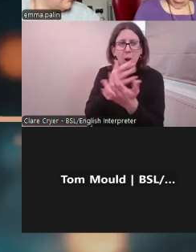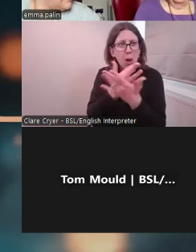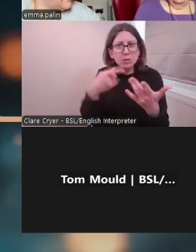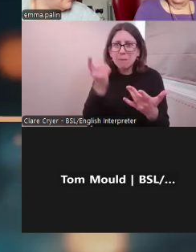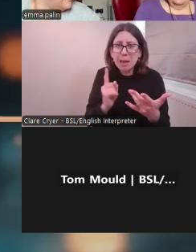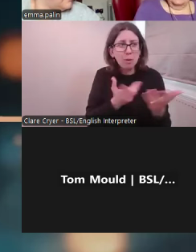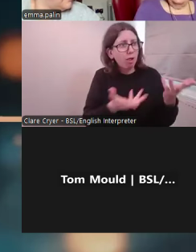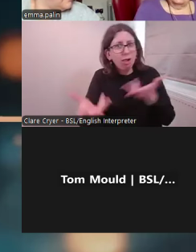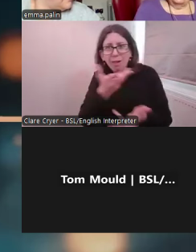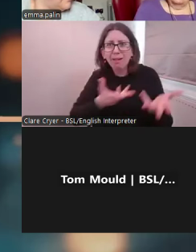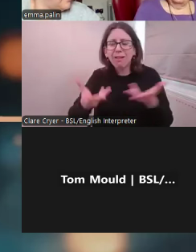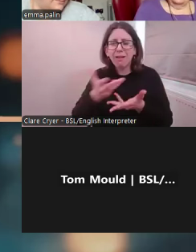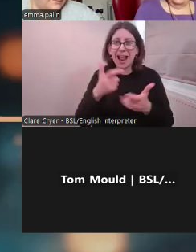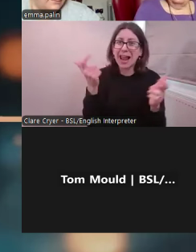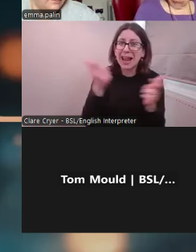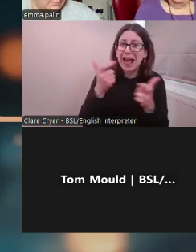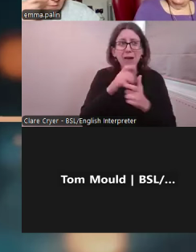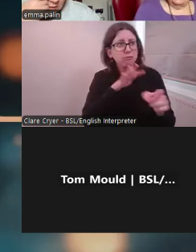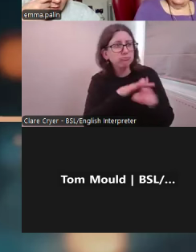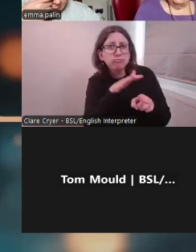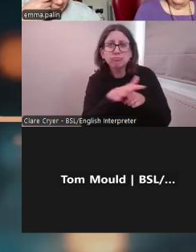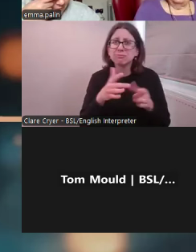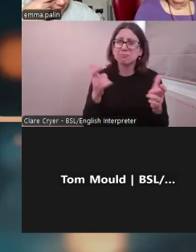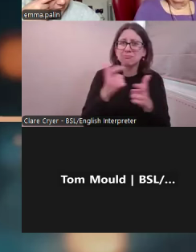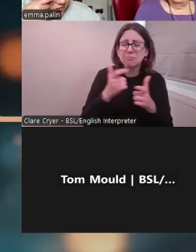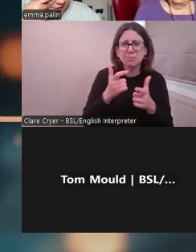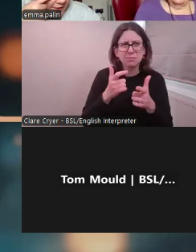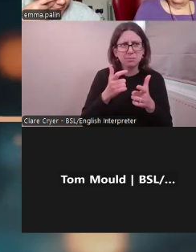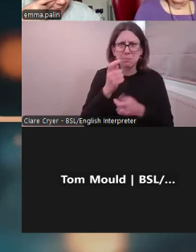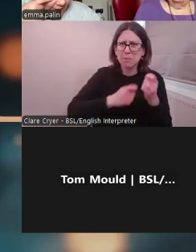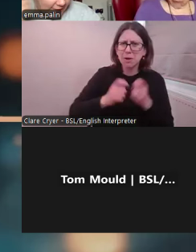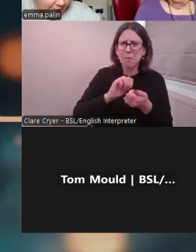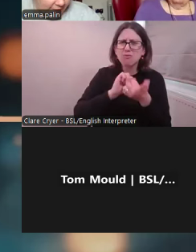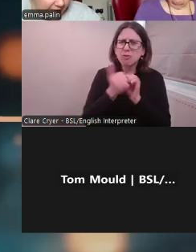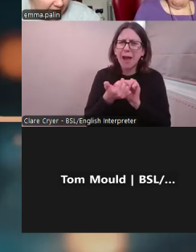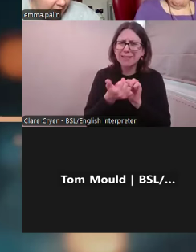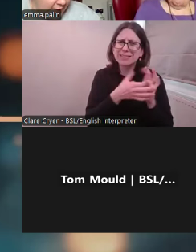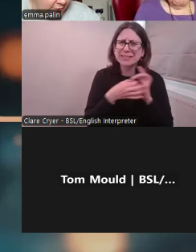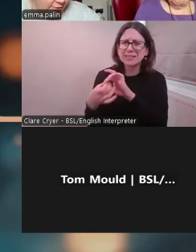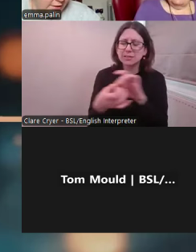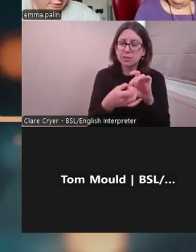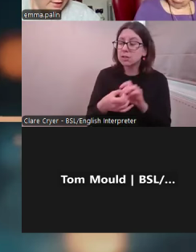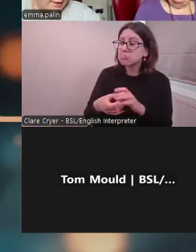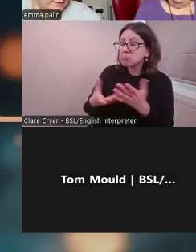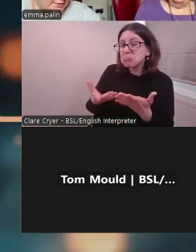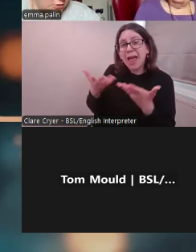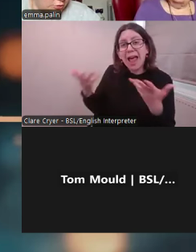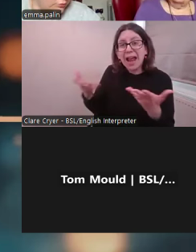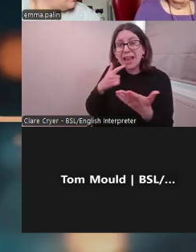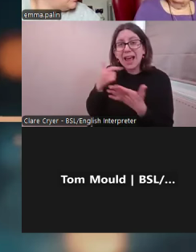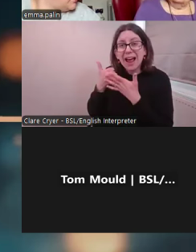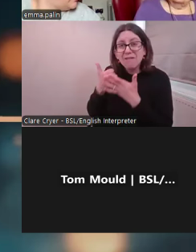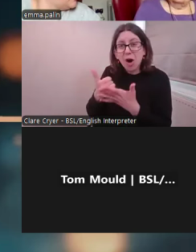other. And it's good all round. It's friendship. Do you have any advice for any other care